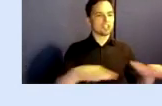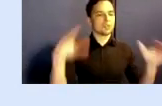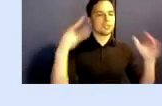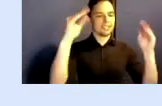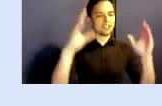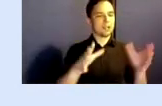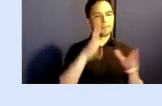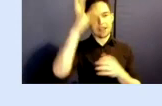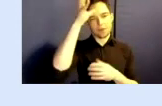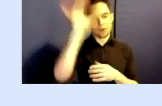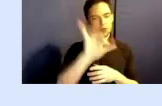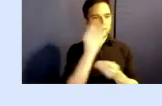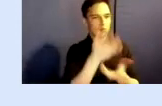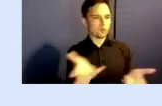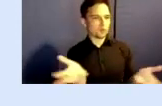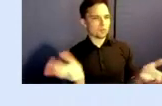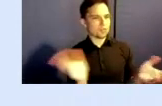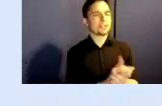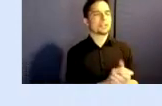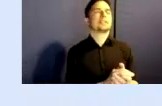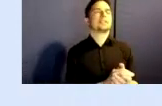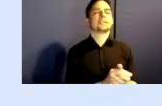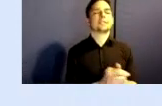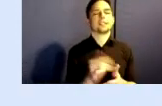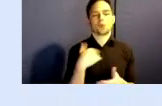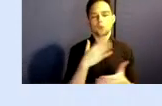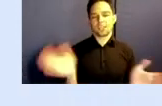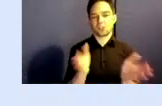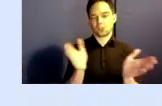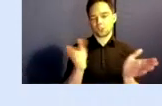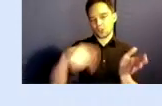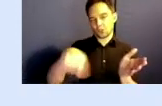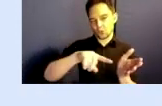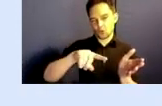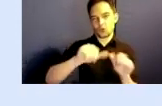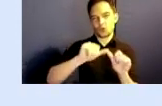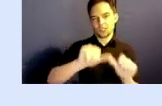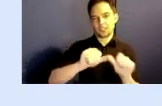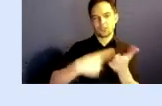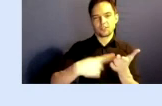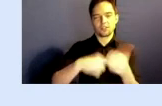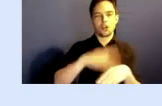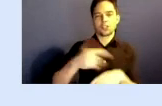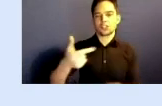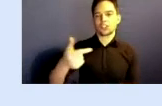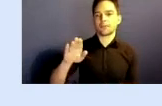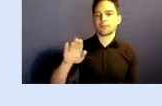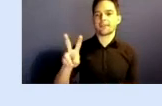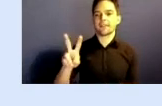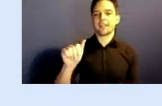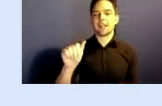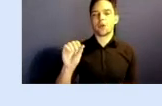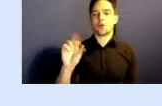parents. And we'd also encourage you to continue this discussion on our GBV AoR community